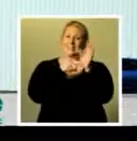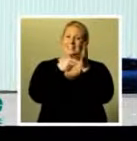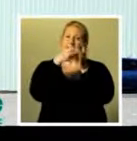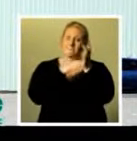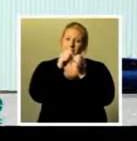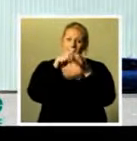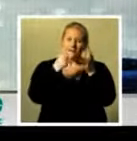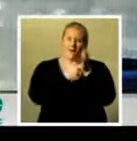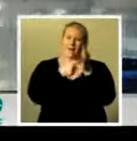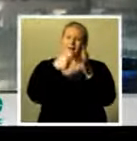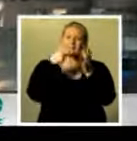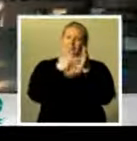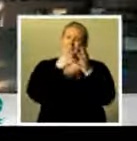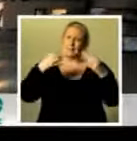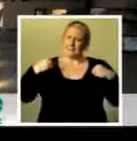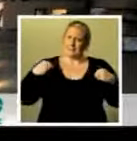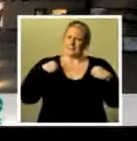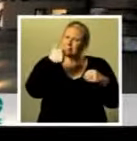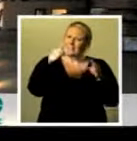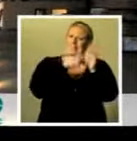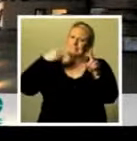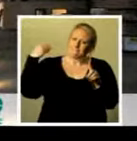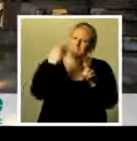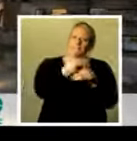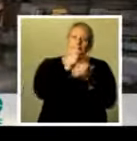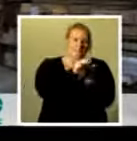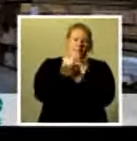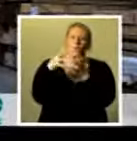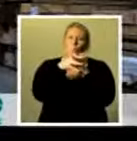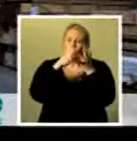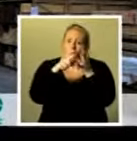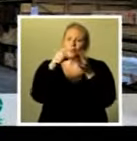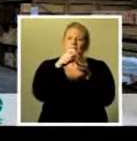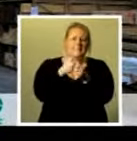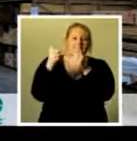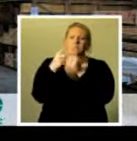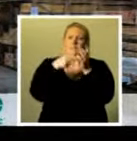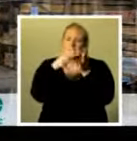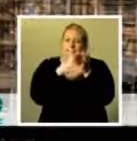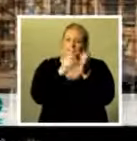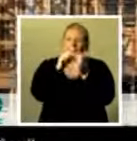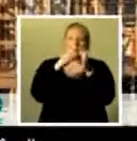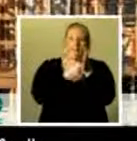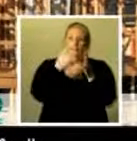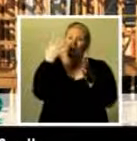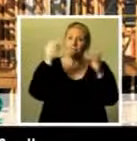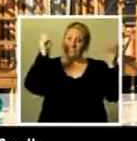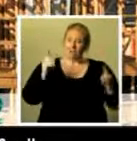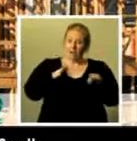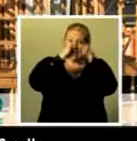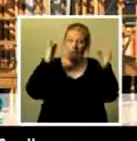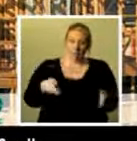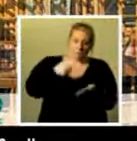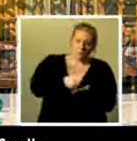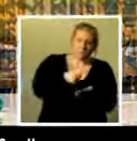Mackay Timber, a Tasmanian owned business for over 60 years, manufacture and wholesale the largest range of Tasmanian hardwood and other timber products. They also design and